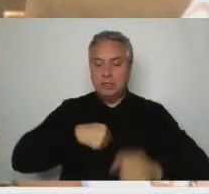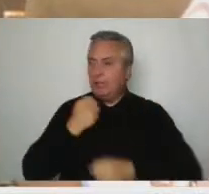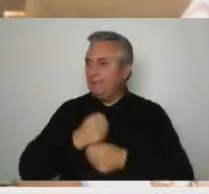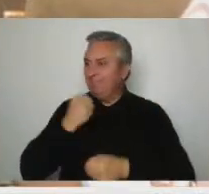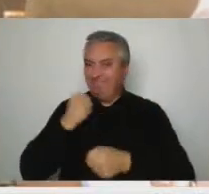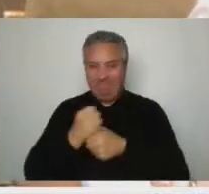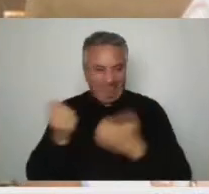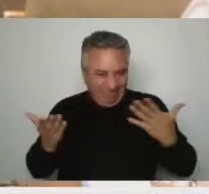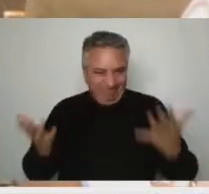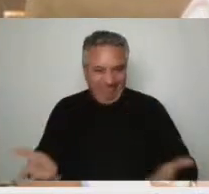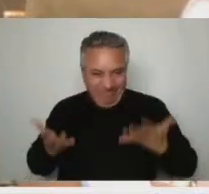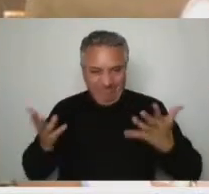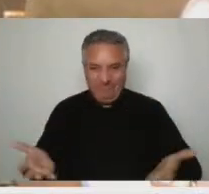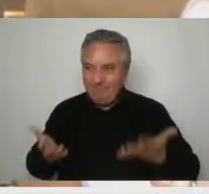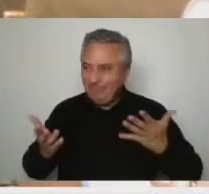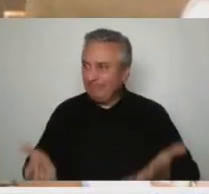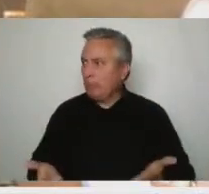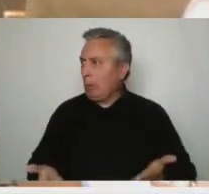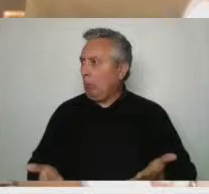understand